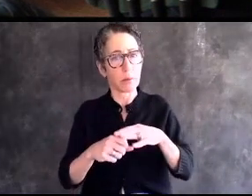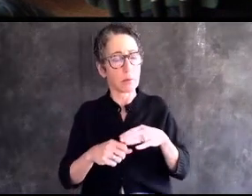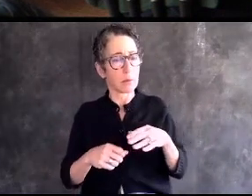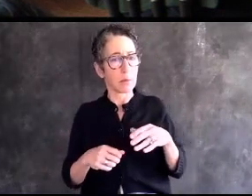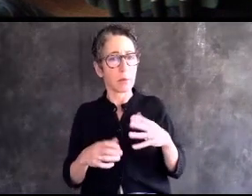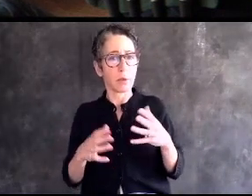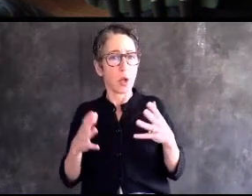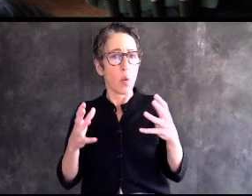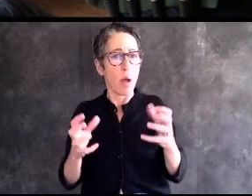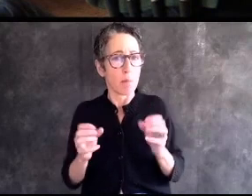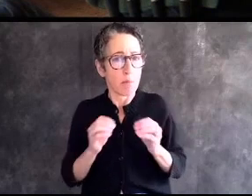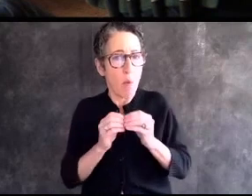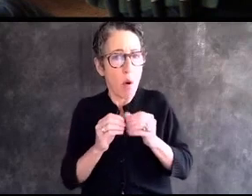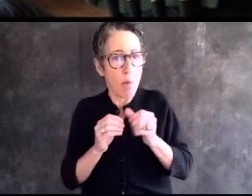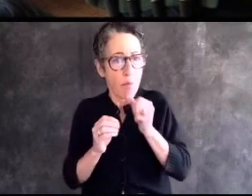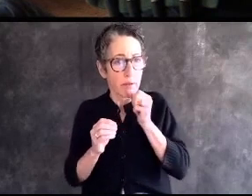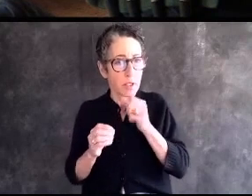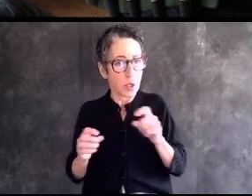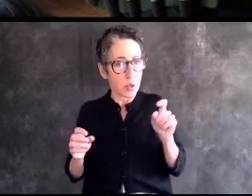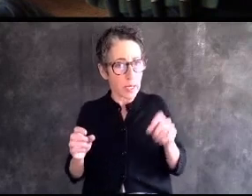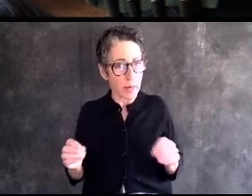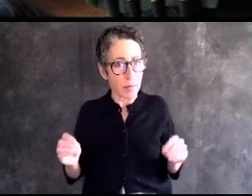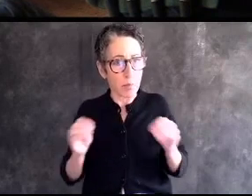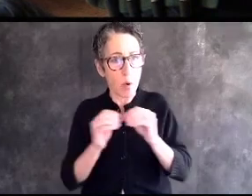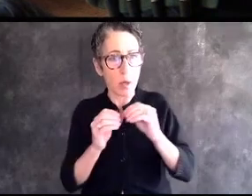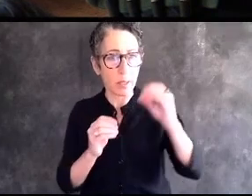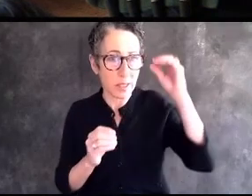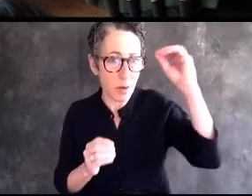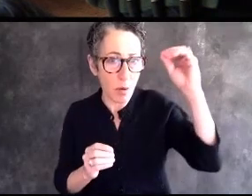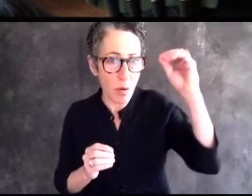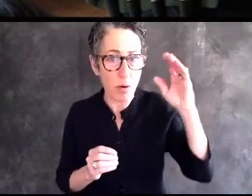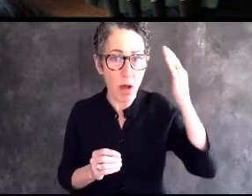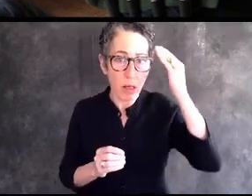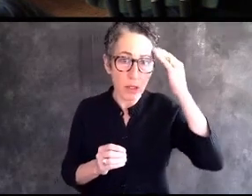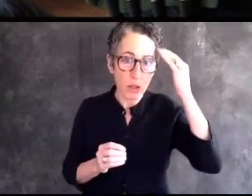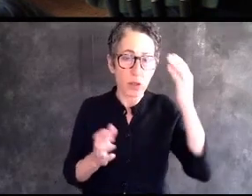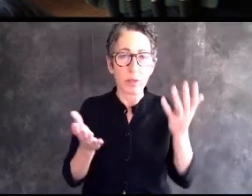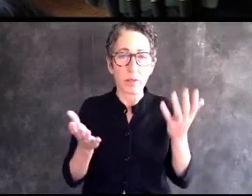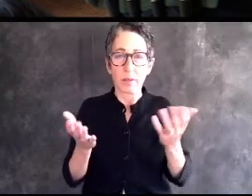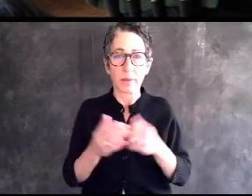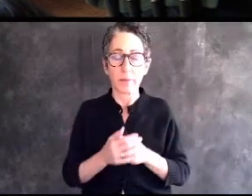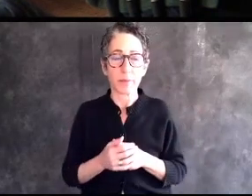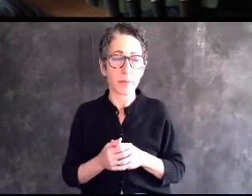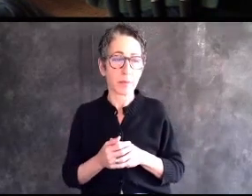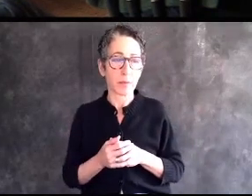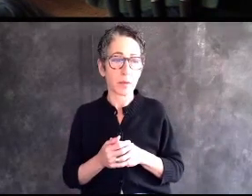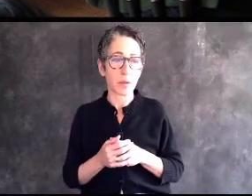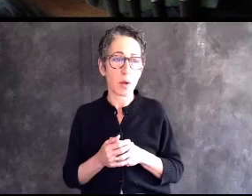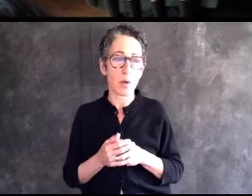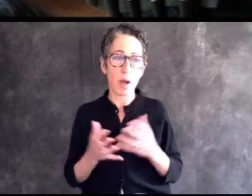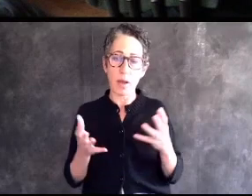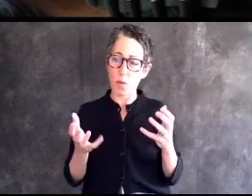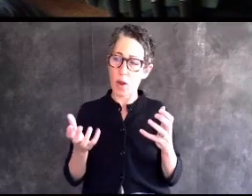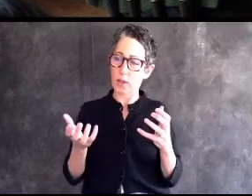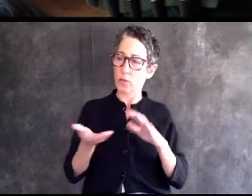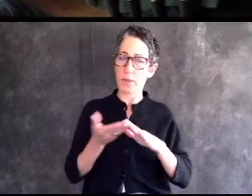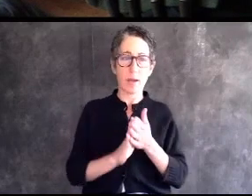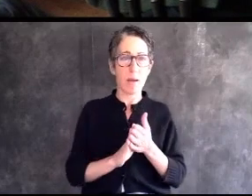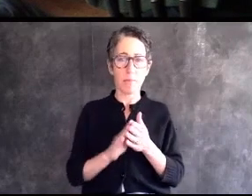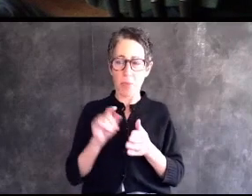preserving, who said that you can be zero knowledge and things like that. And so be those people to, instead of